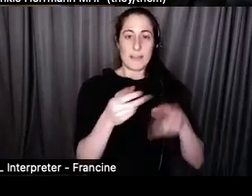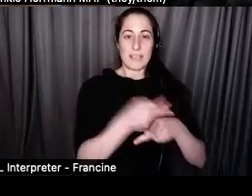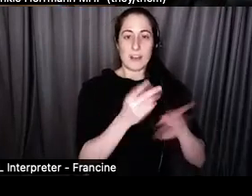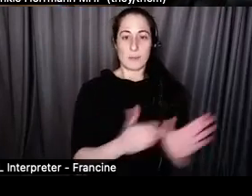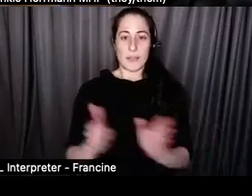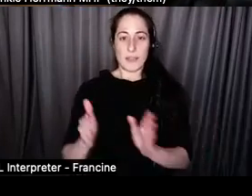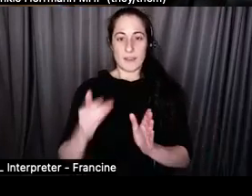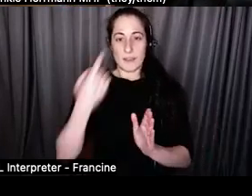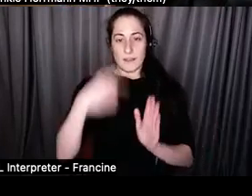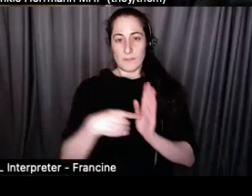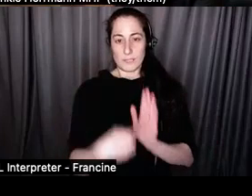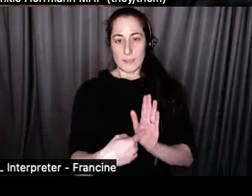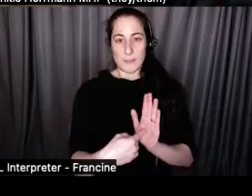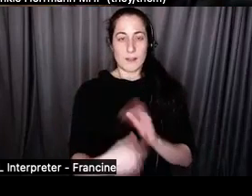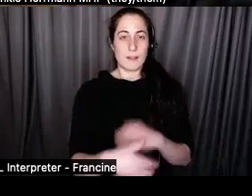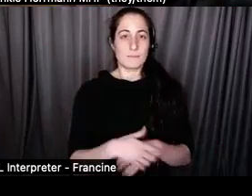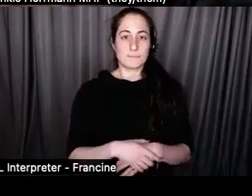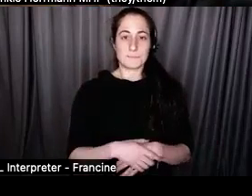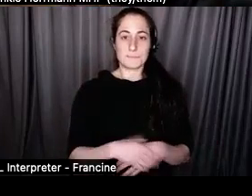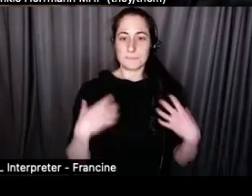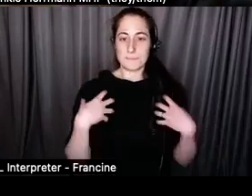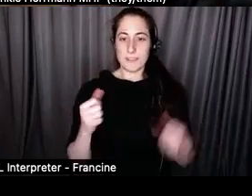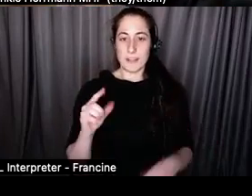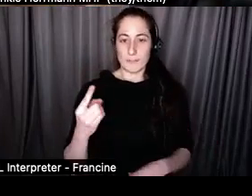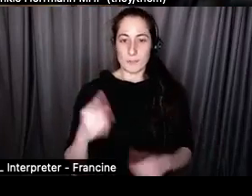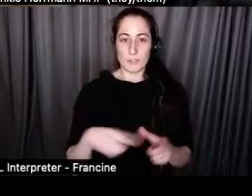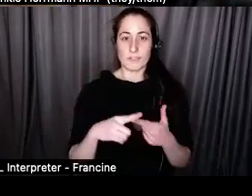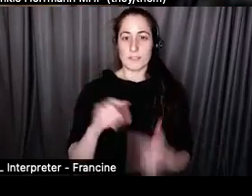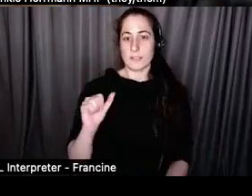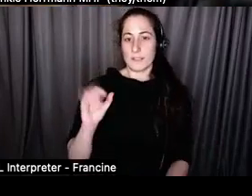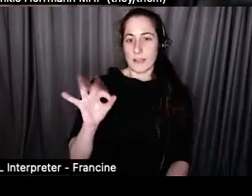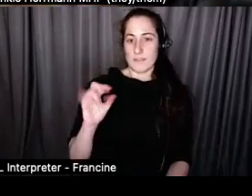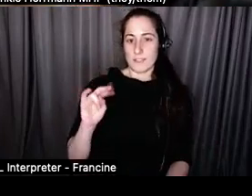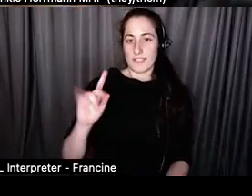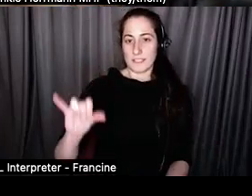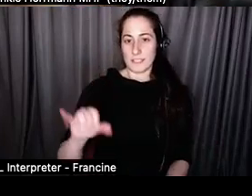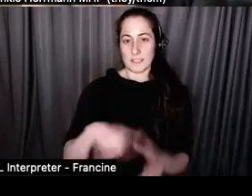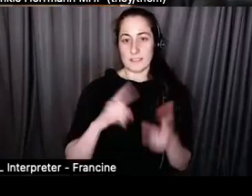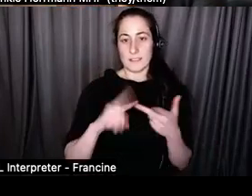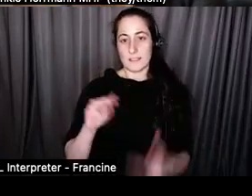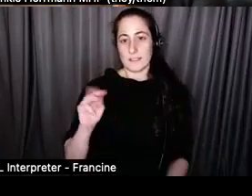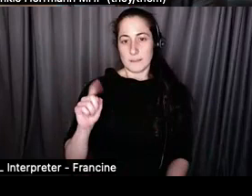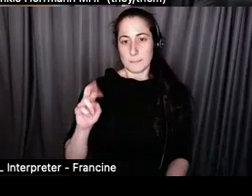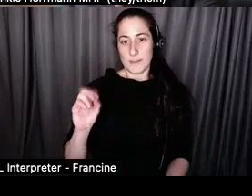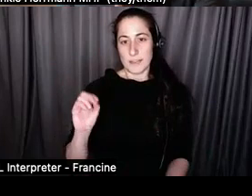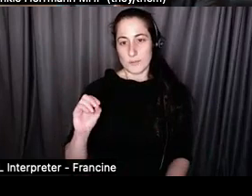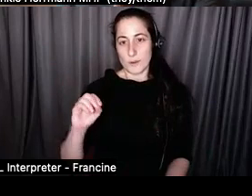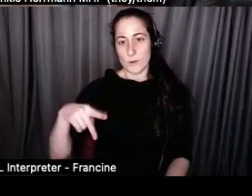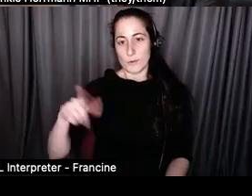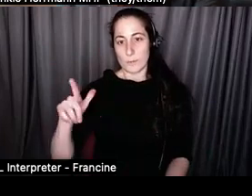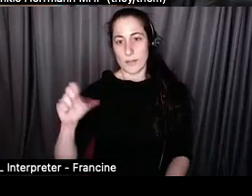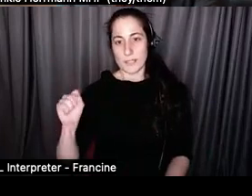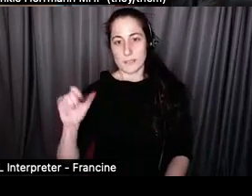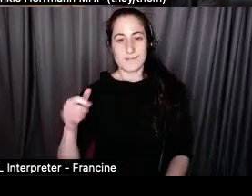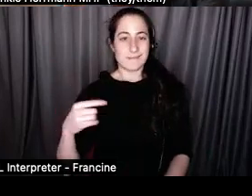a managed care plan would be like Health First, Affinity, Metro Plus. Your insurance company is another way to